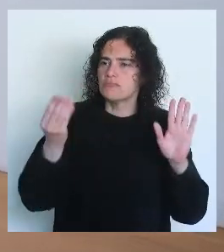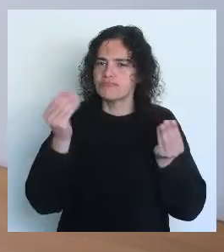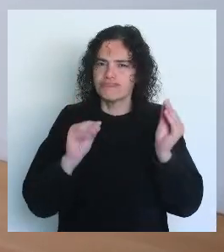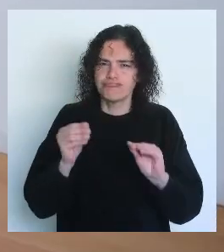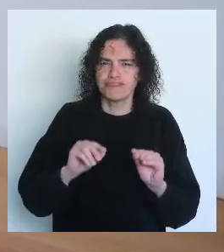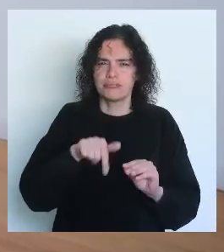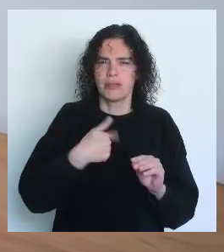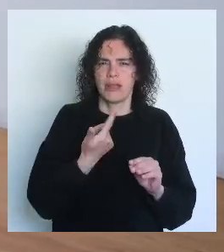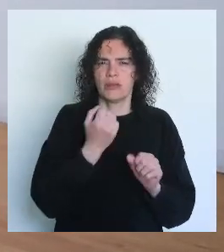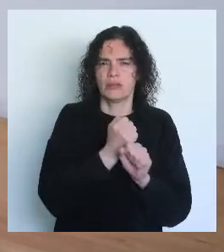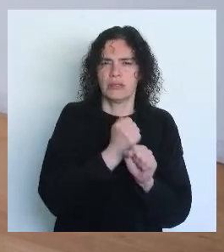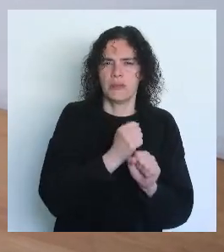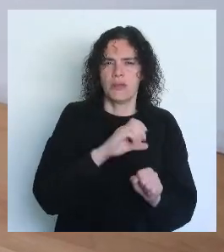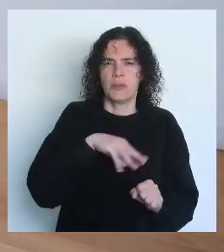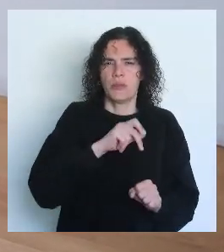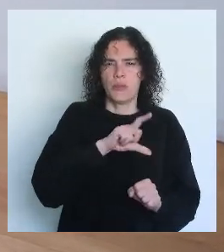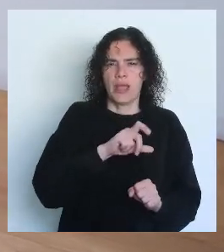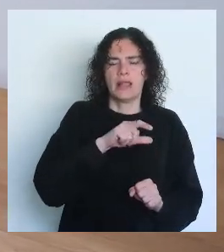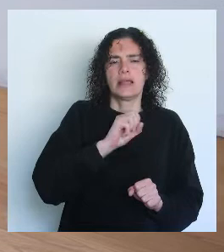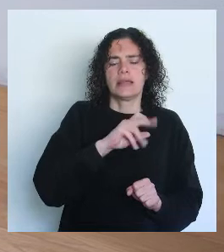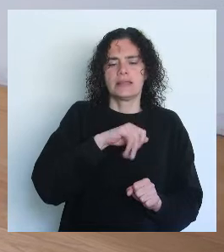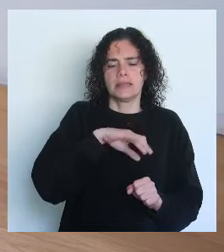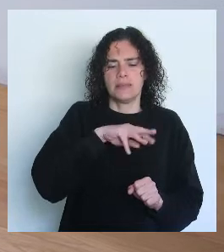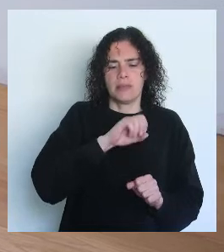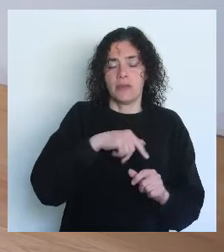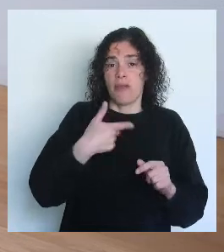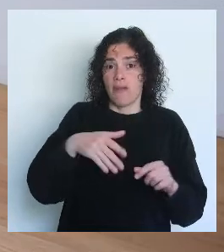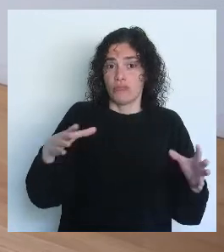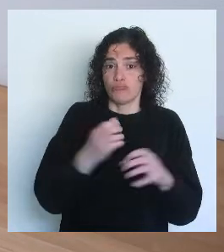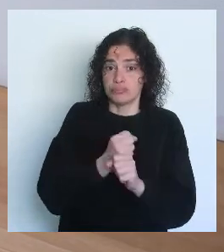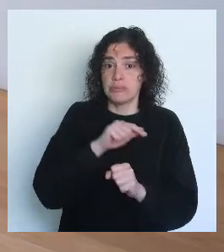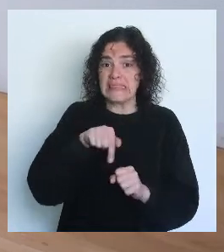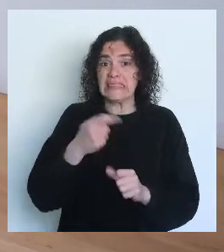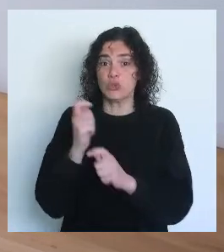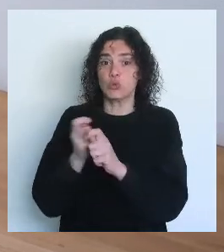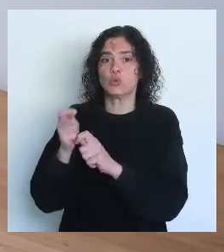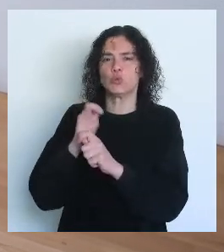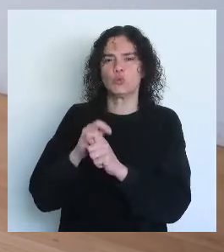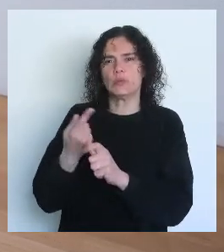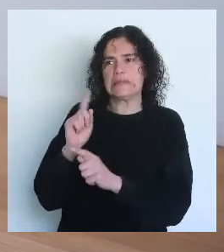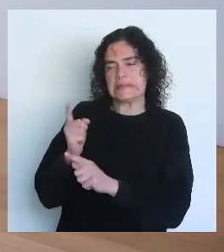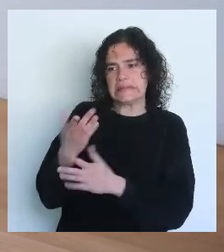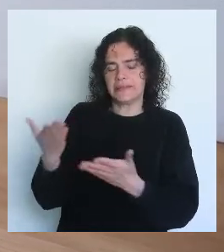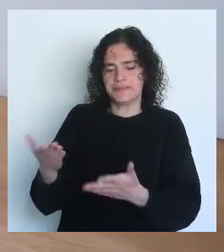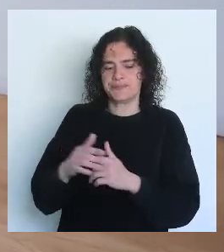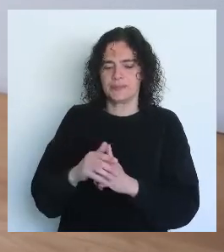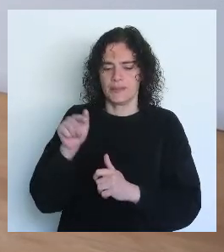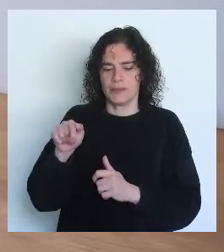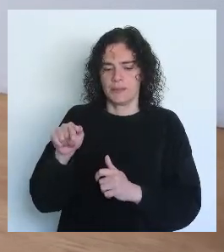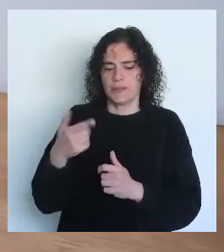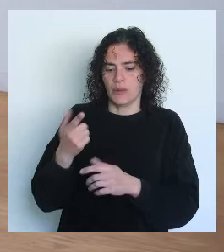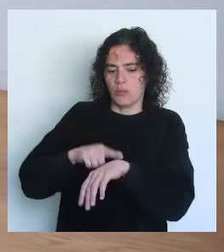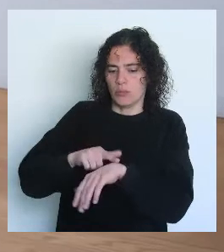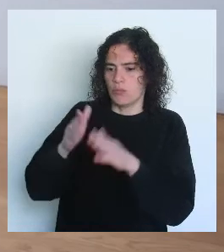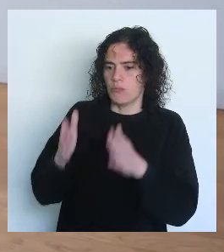installation with the work by Manuel Casimiro, which might be about to collapse, this sculpture, which is